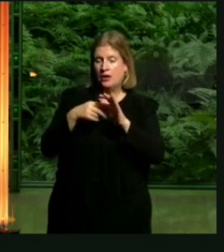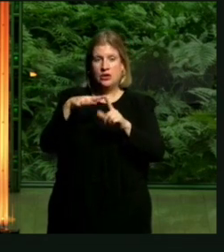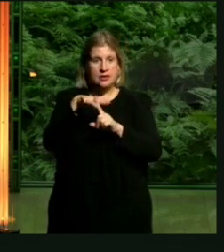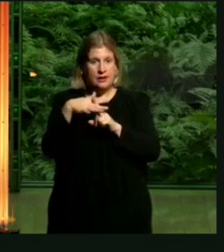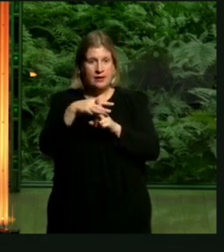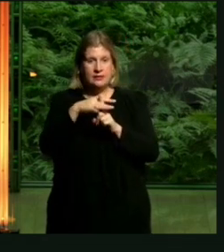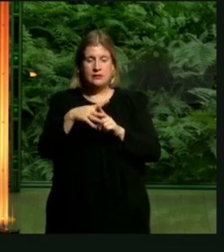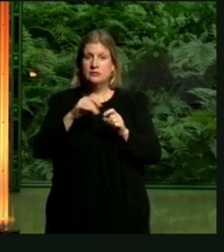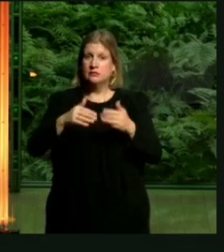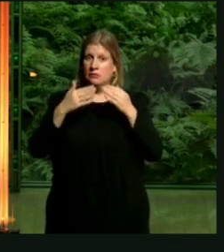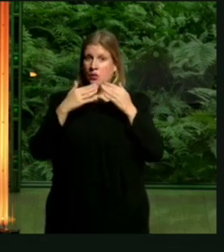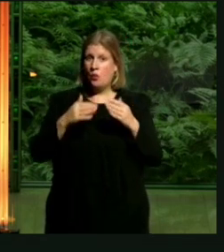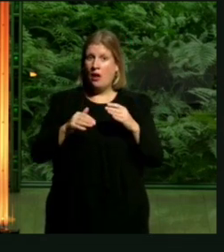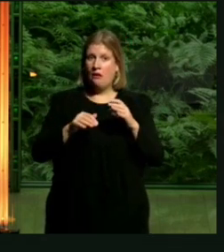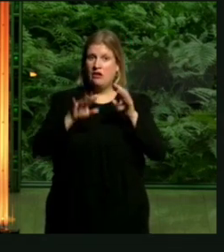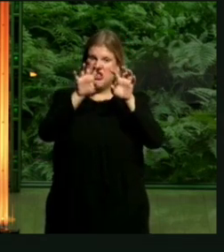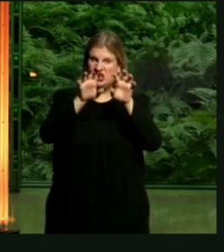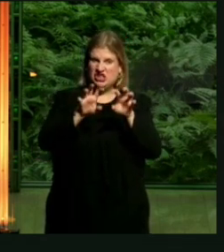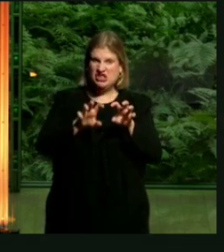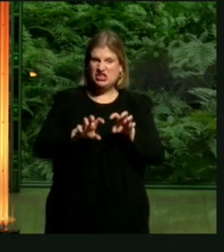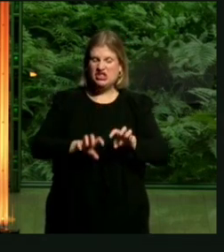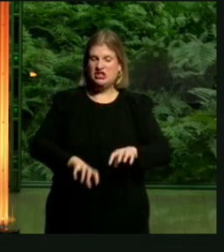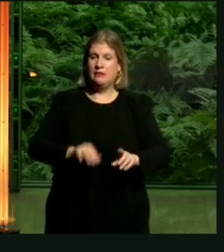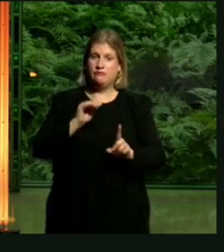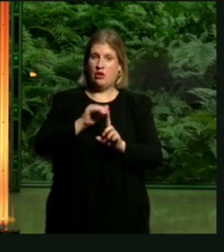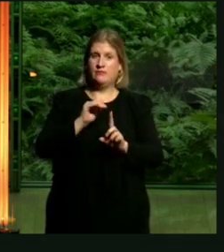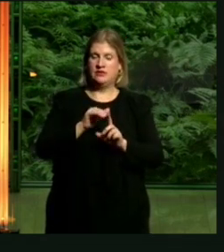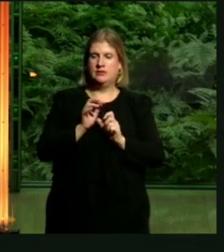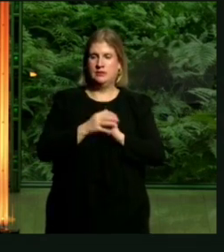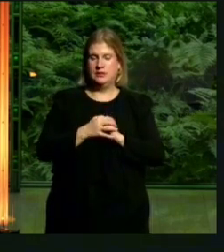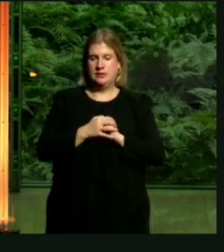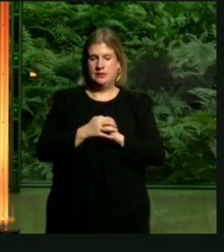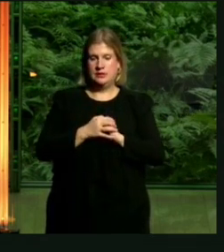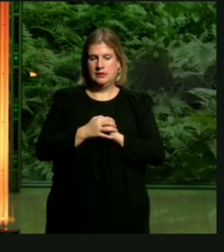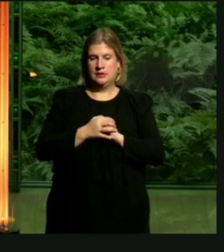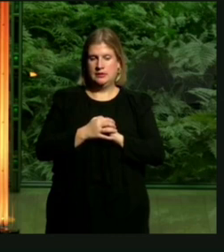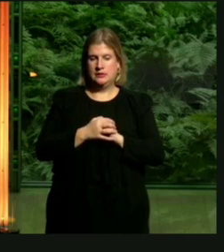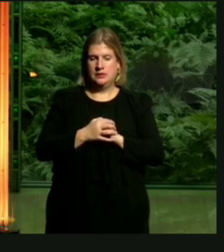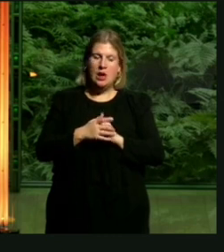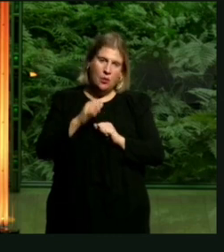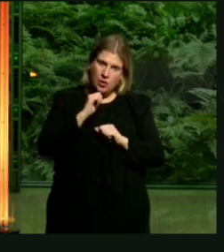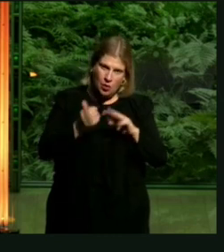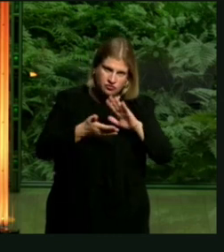a well-constructed prompt for you. We're